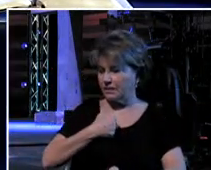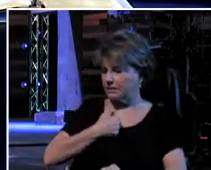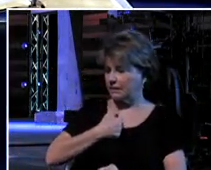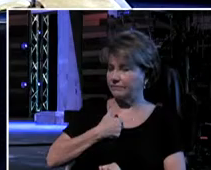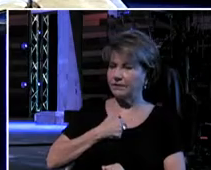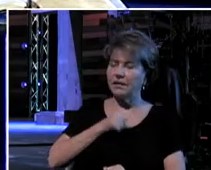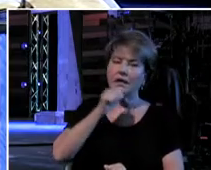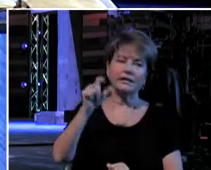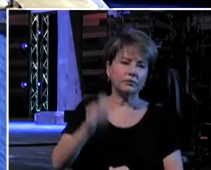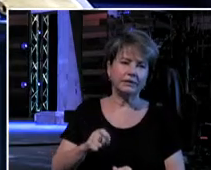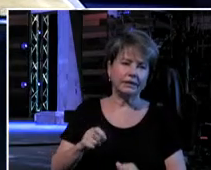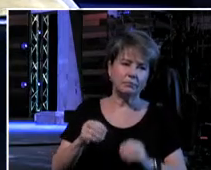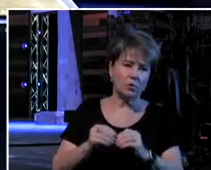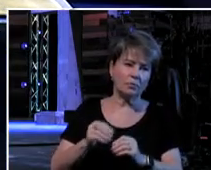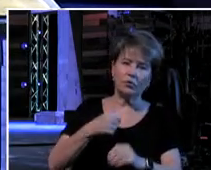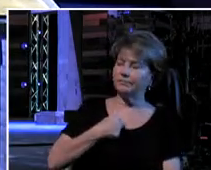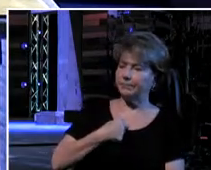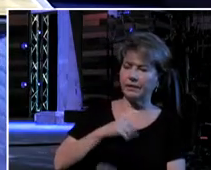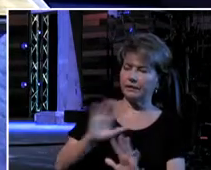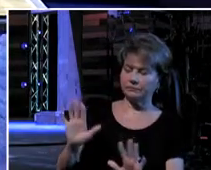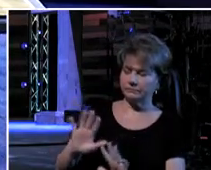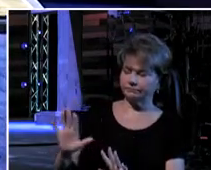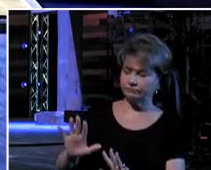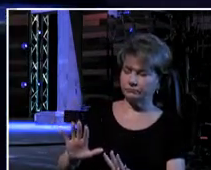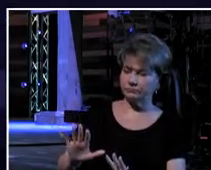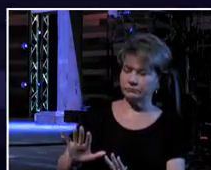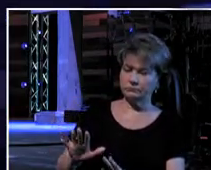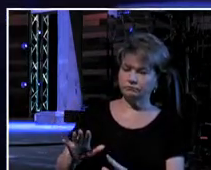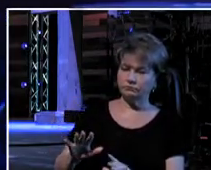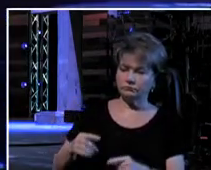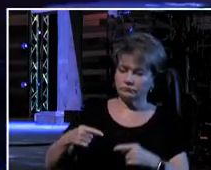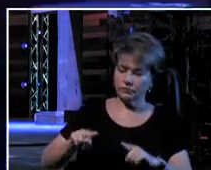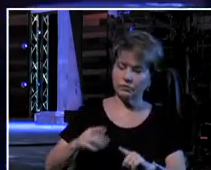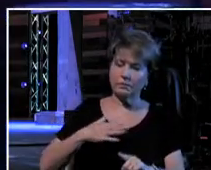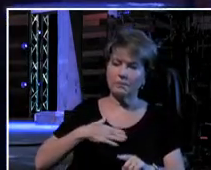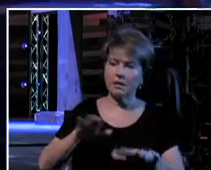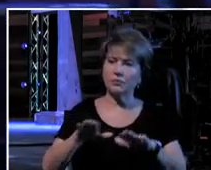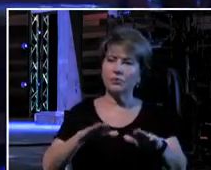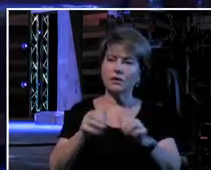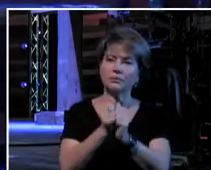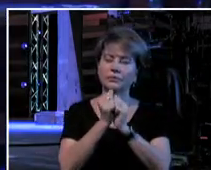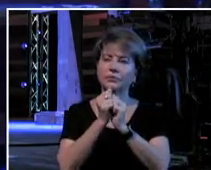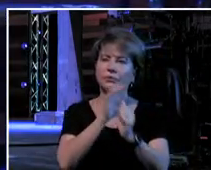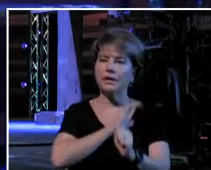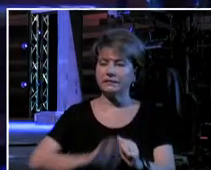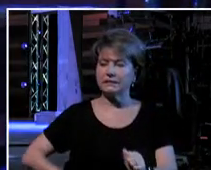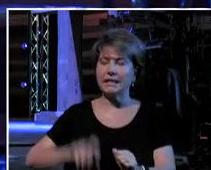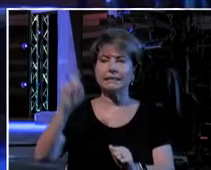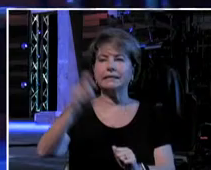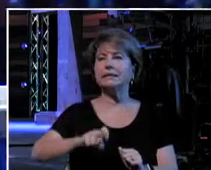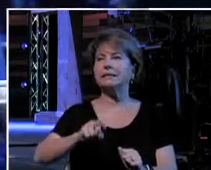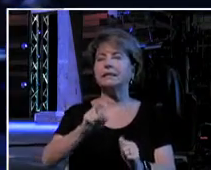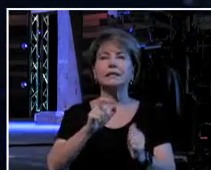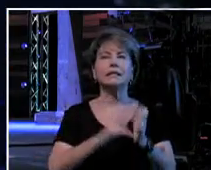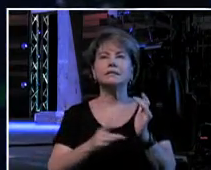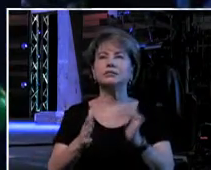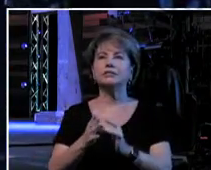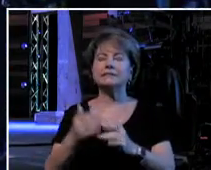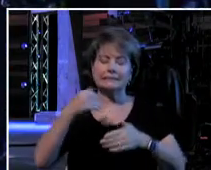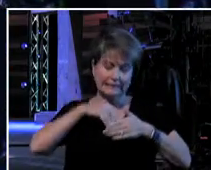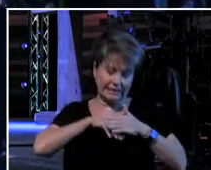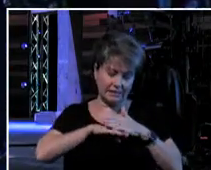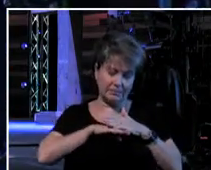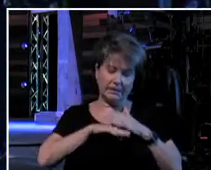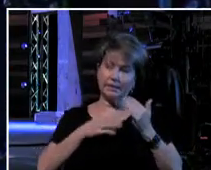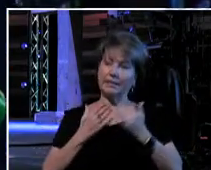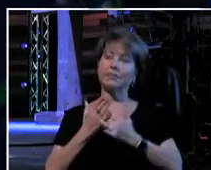more of myself. Over the course of my walk with Christ, I've just seen I've needed more of Jesus in me and Jesus through me. And